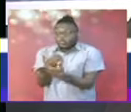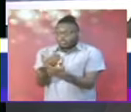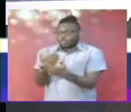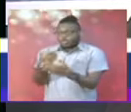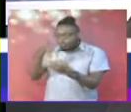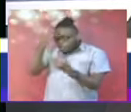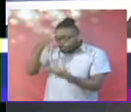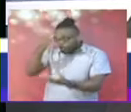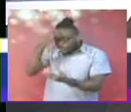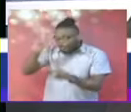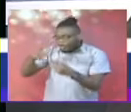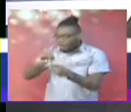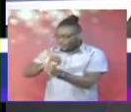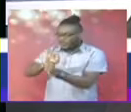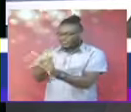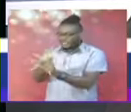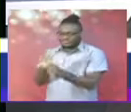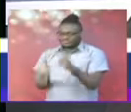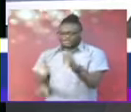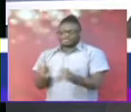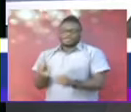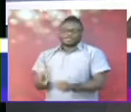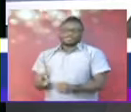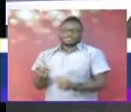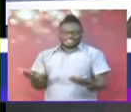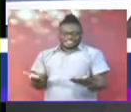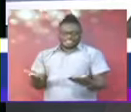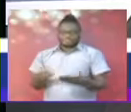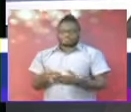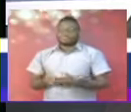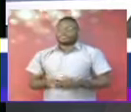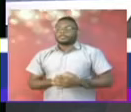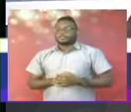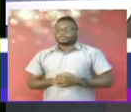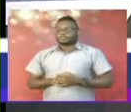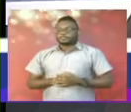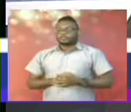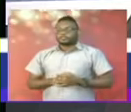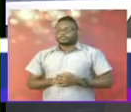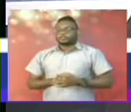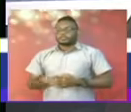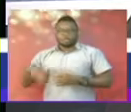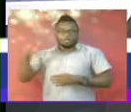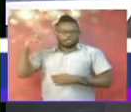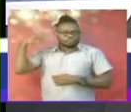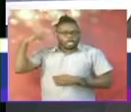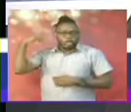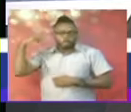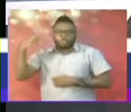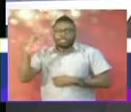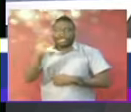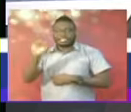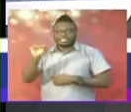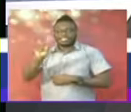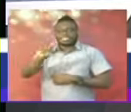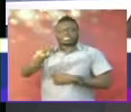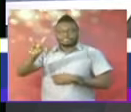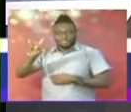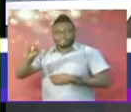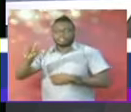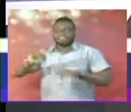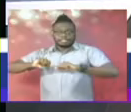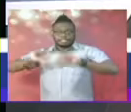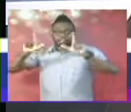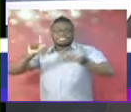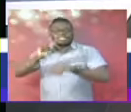We're bringing you live coverage on TTT, Talk City 91.1 FM, and on Facebook at TTT Live Online. We now go to